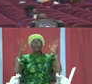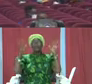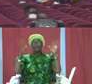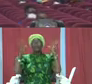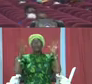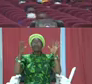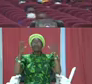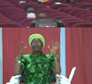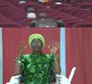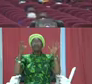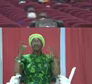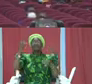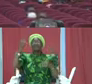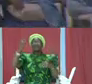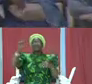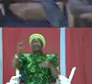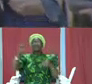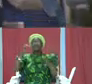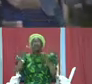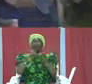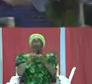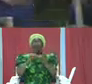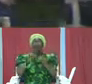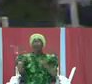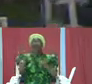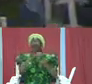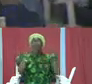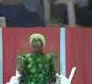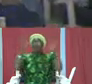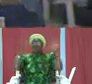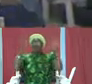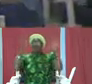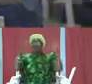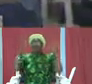The more you clap, the greater will be your blessing.